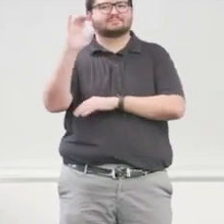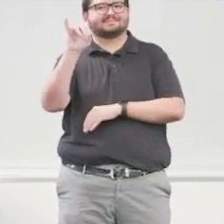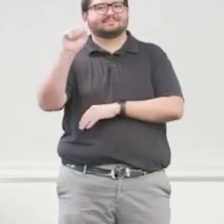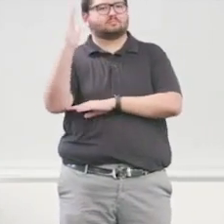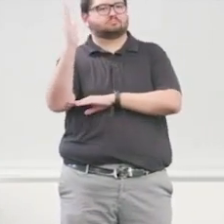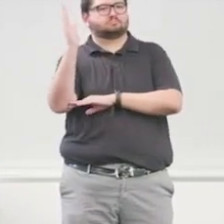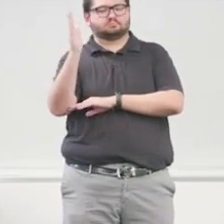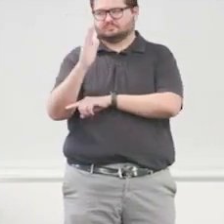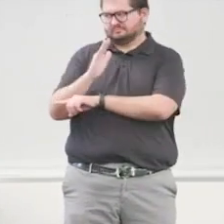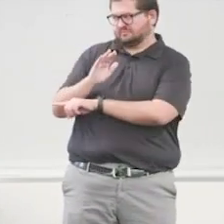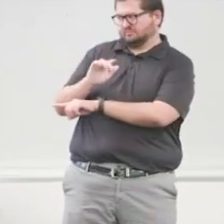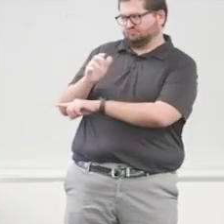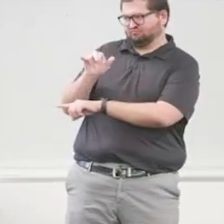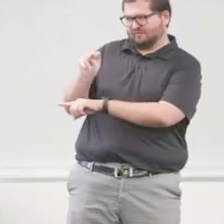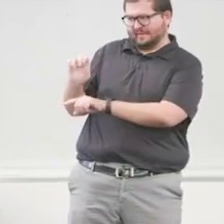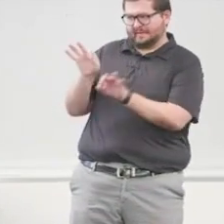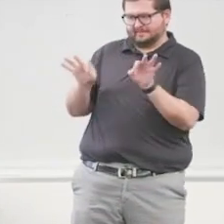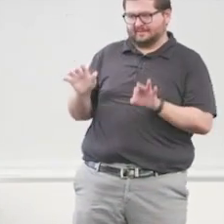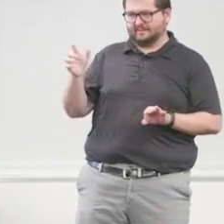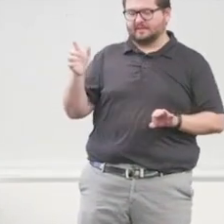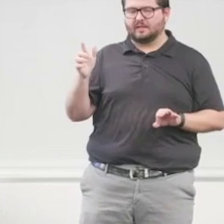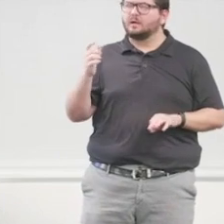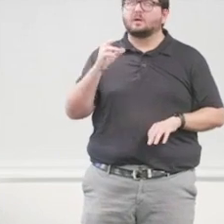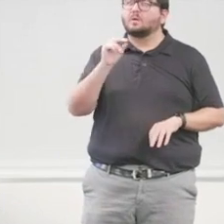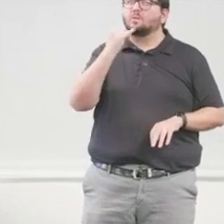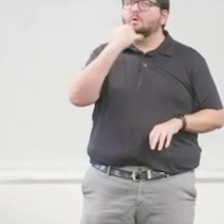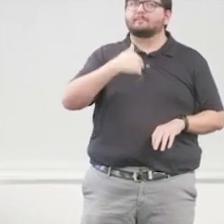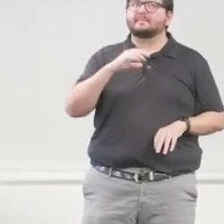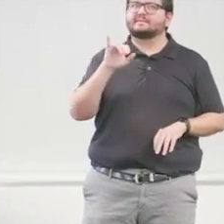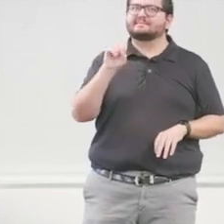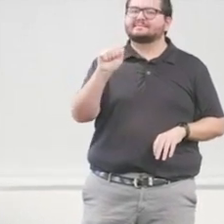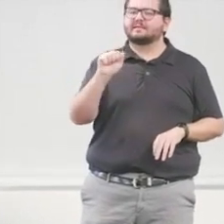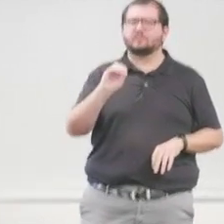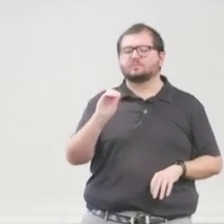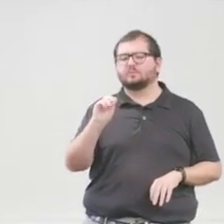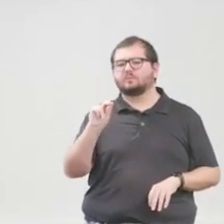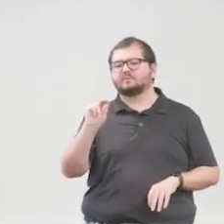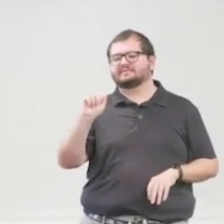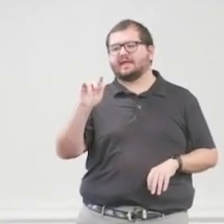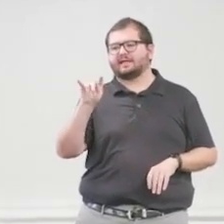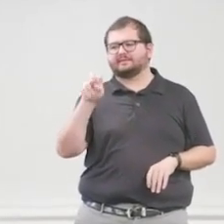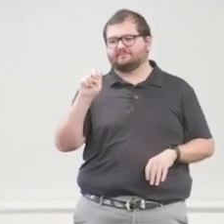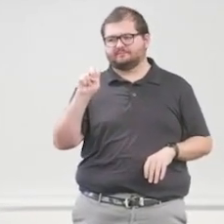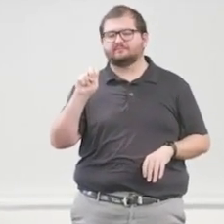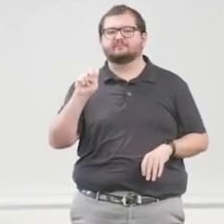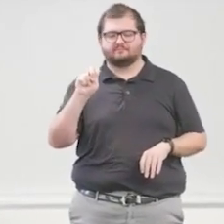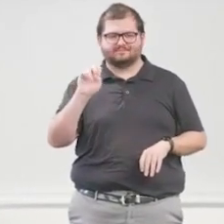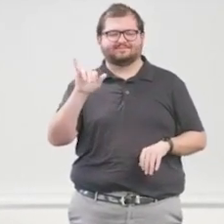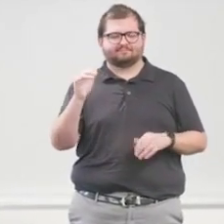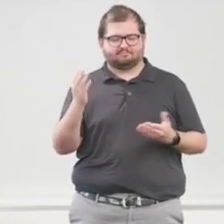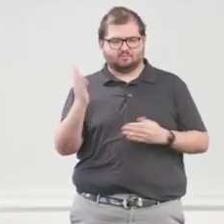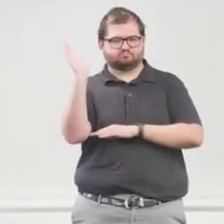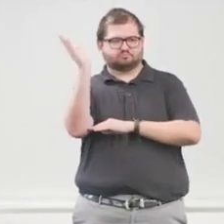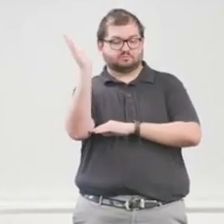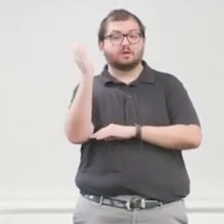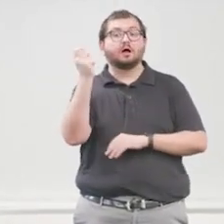get to that point. No, it wasn't CISA, it was ACTIC that was here presenting. And because of that